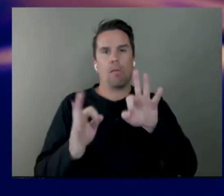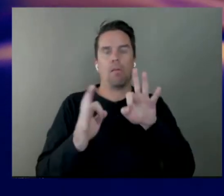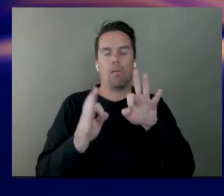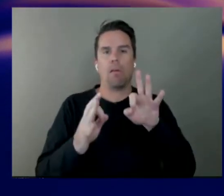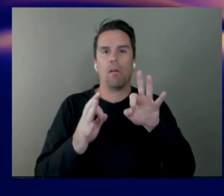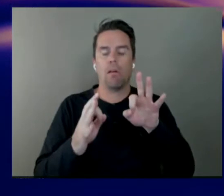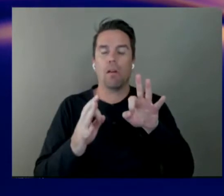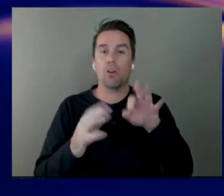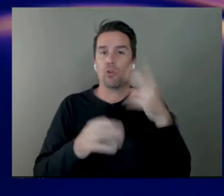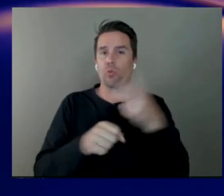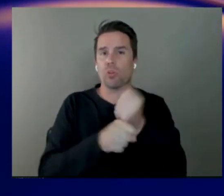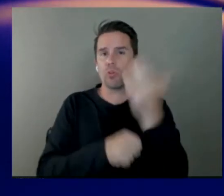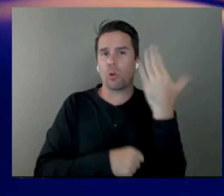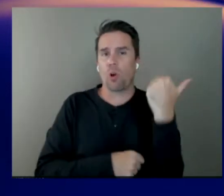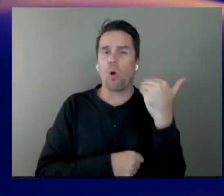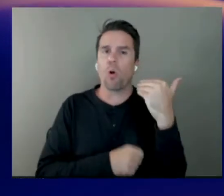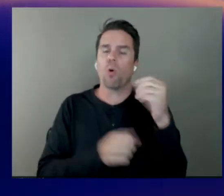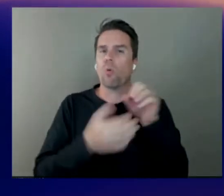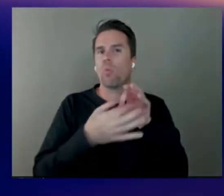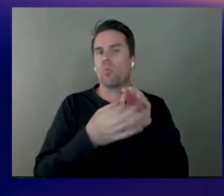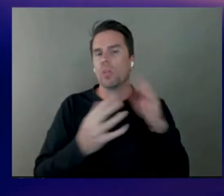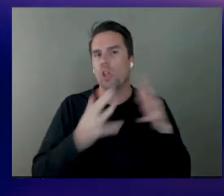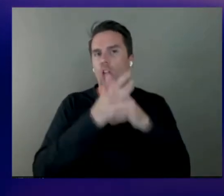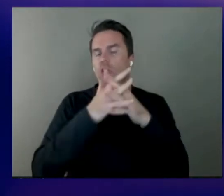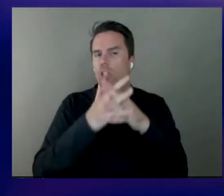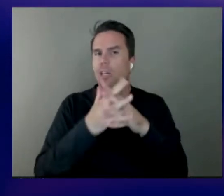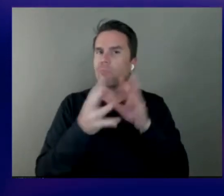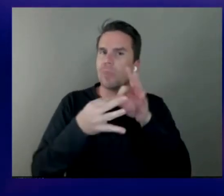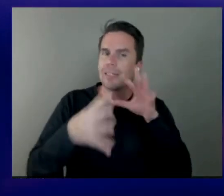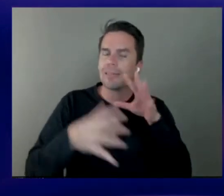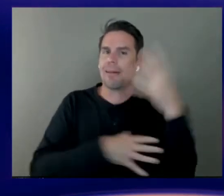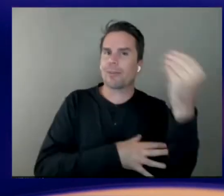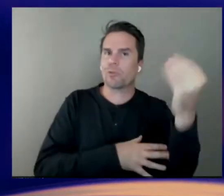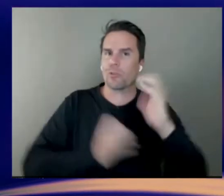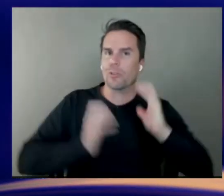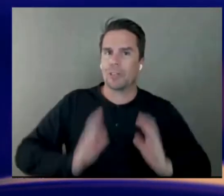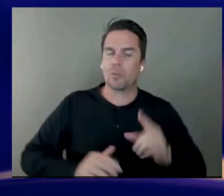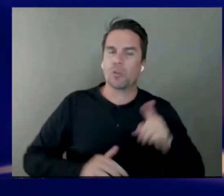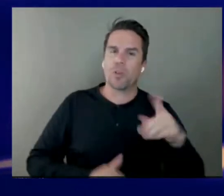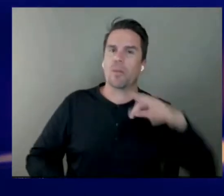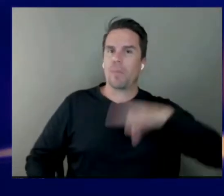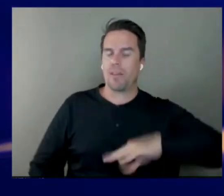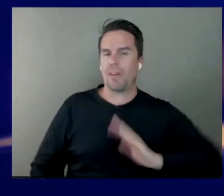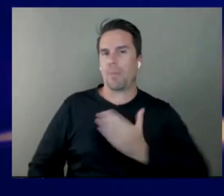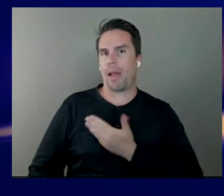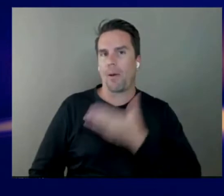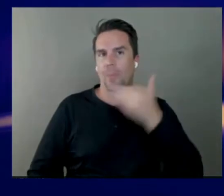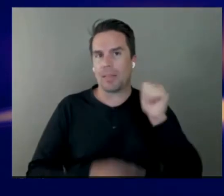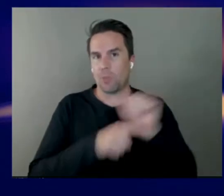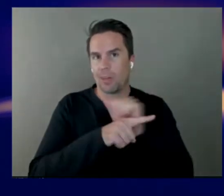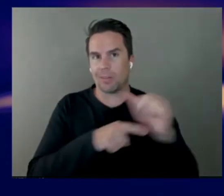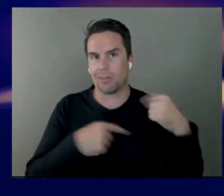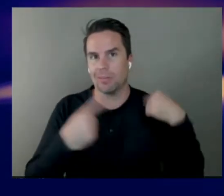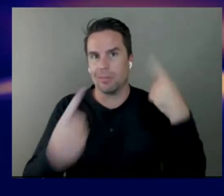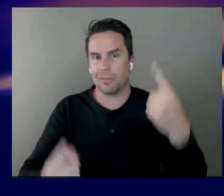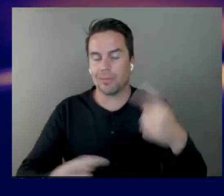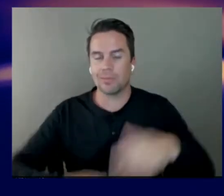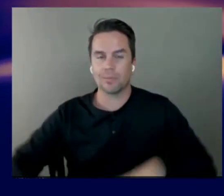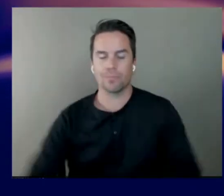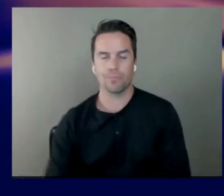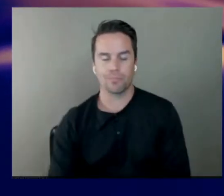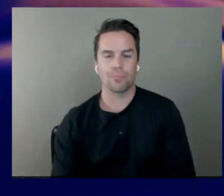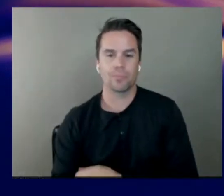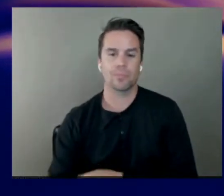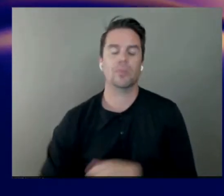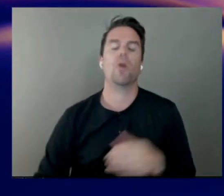externally to our customers. And so they kind of benefit from those best practices that we've learned along the way. And not to derail too much into, because I know we're here to talk about